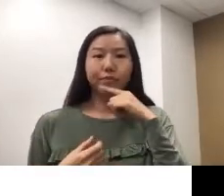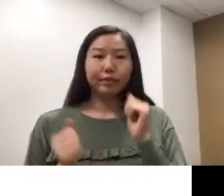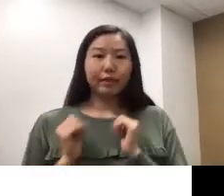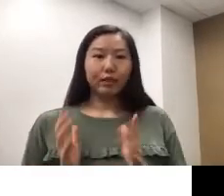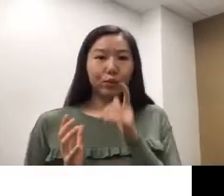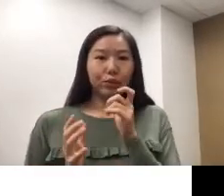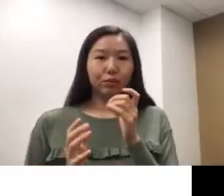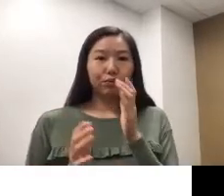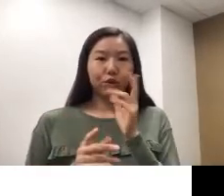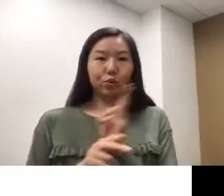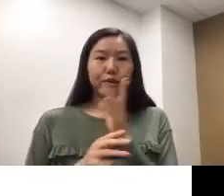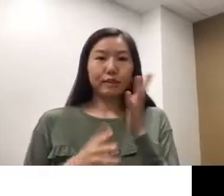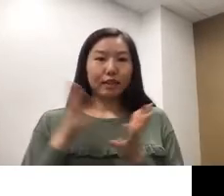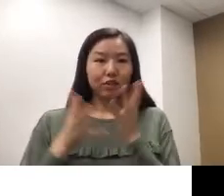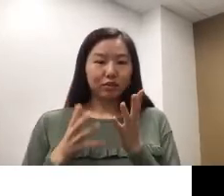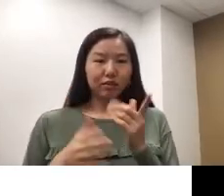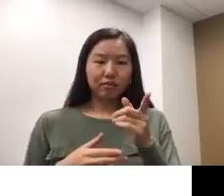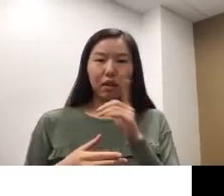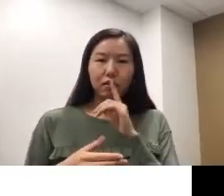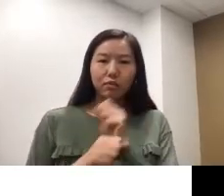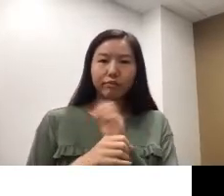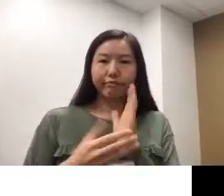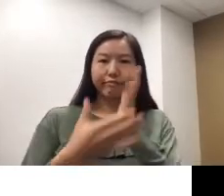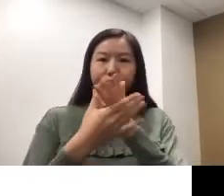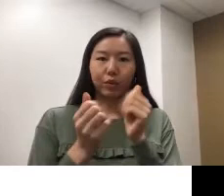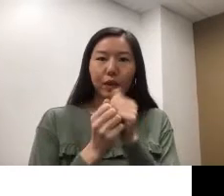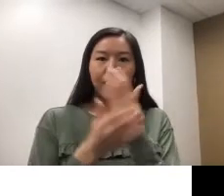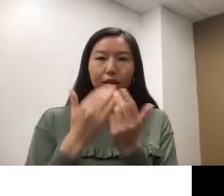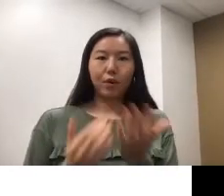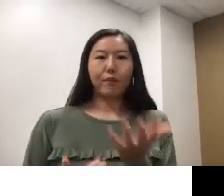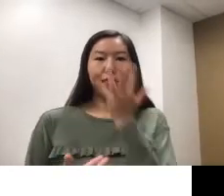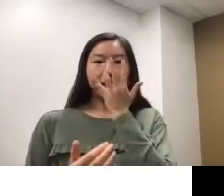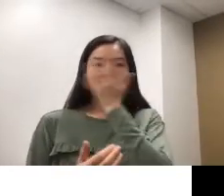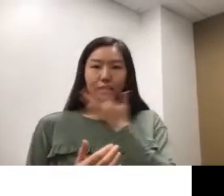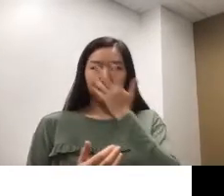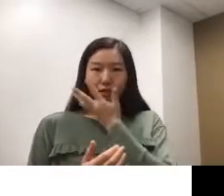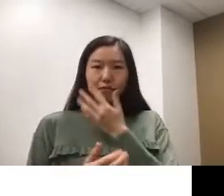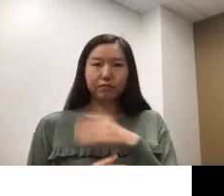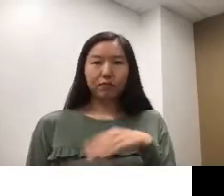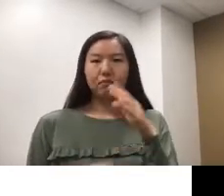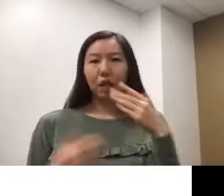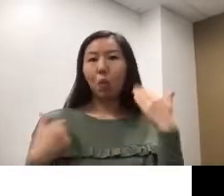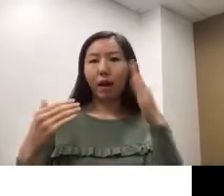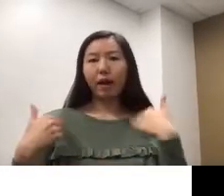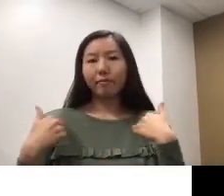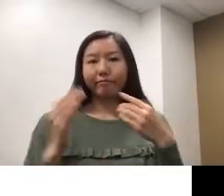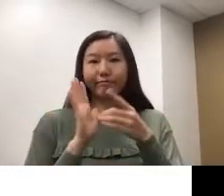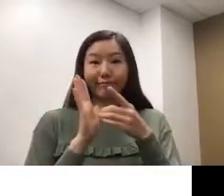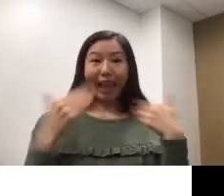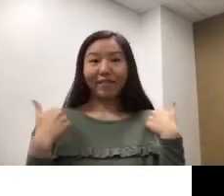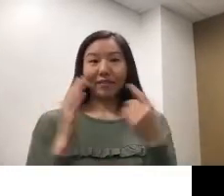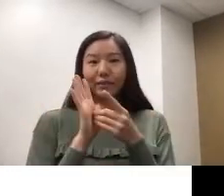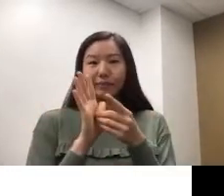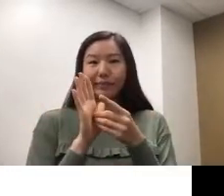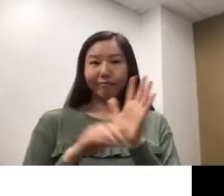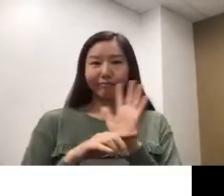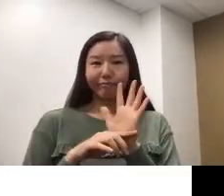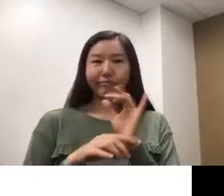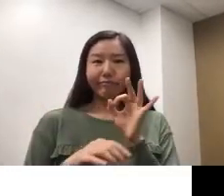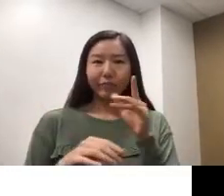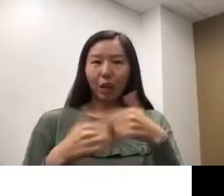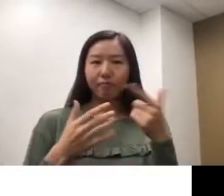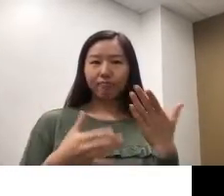not hand friendly for actors and even hearing actors use gestures. It definitely had